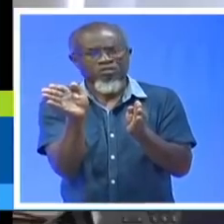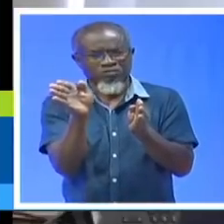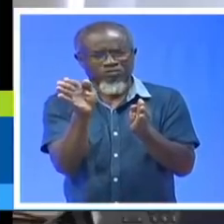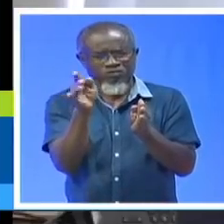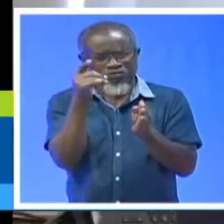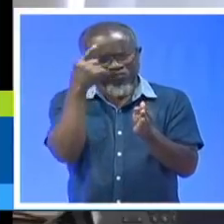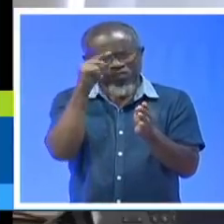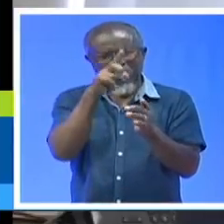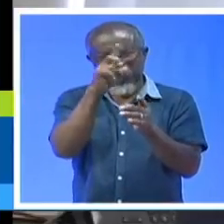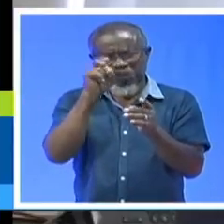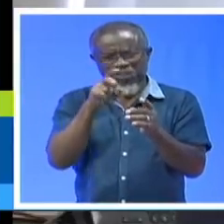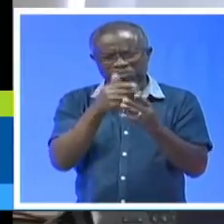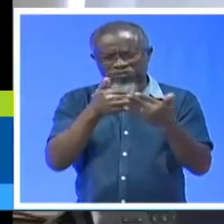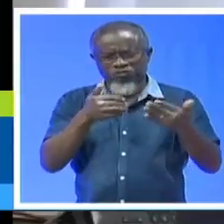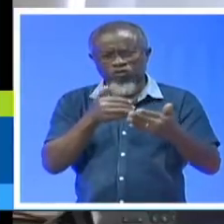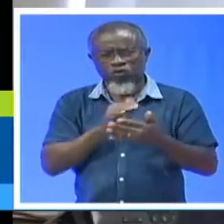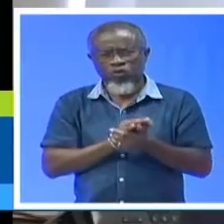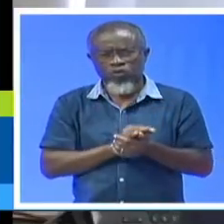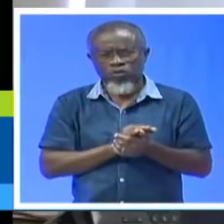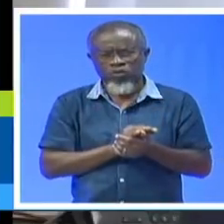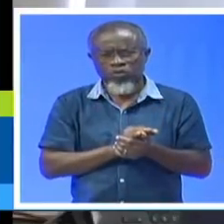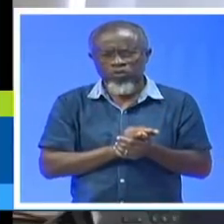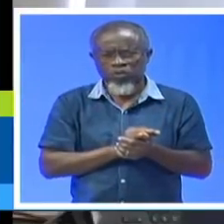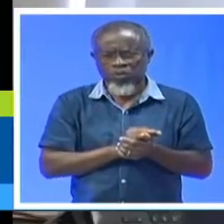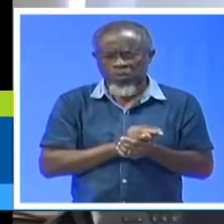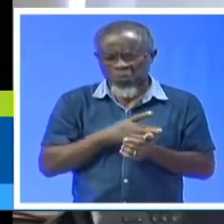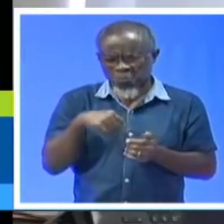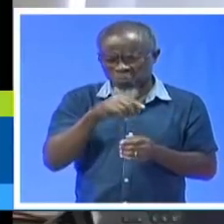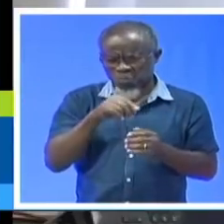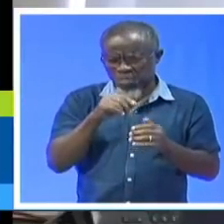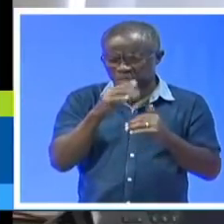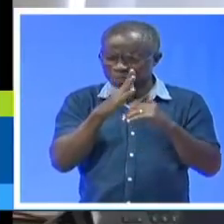bad way, but essentially, are we comfortable with that